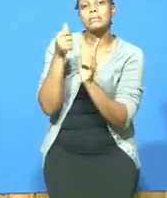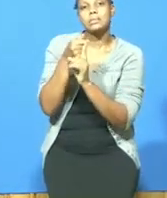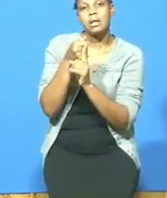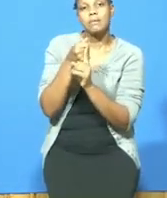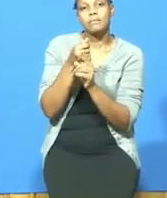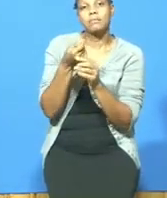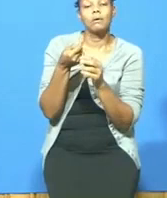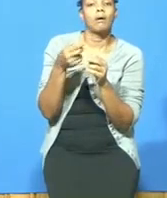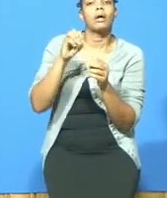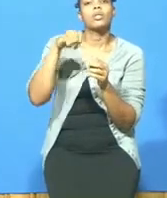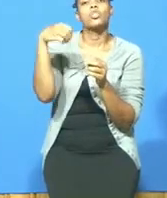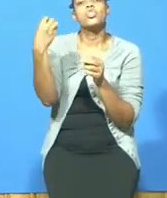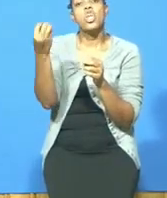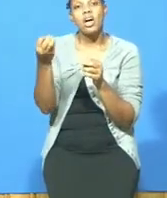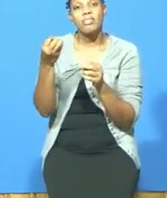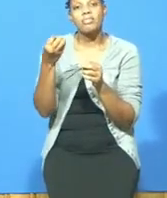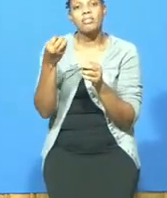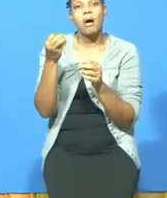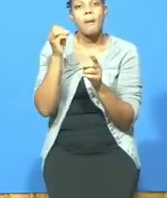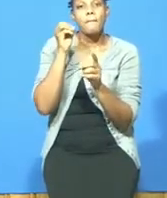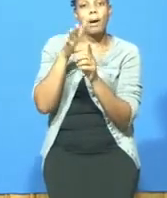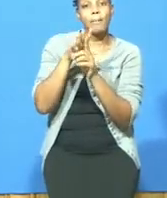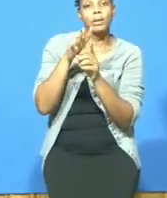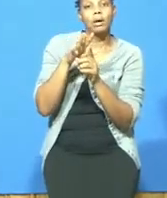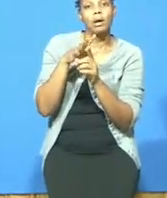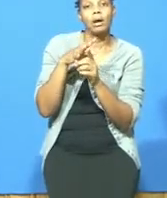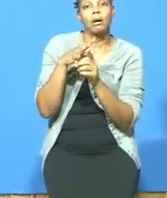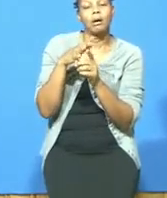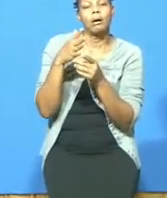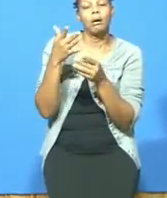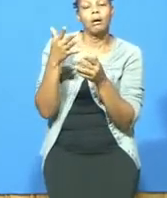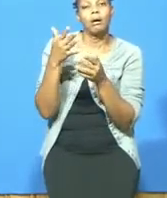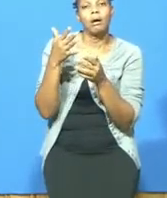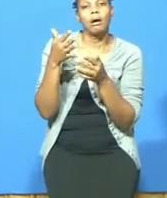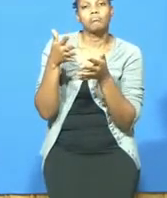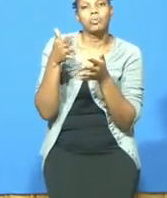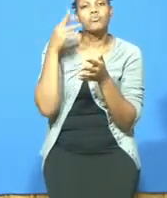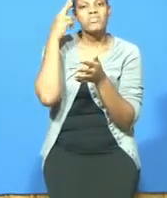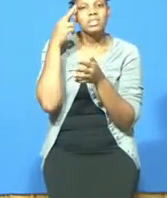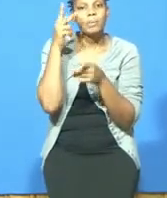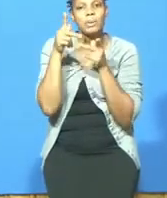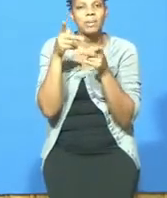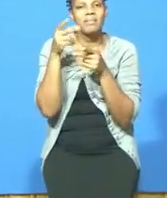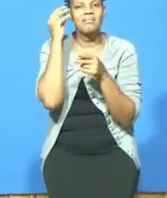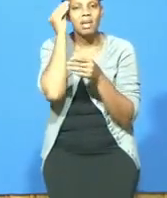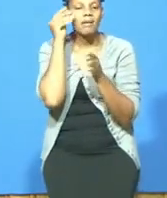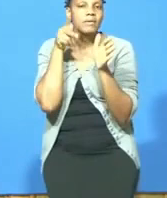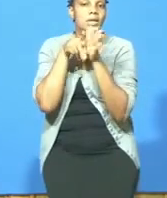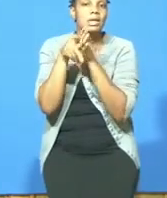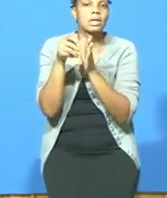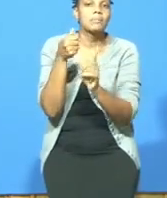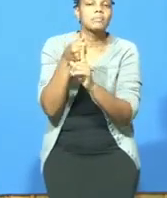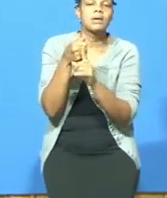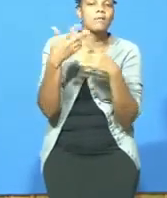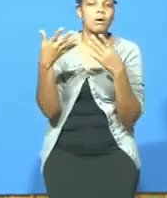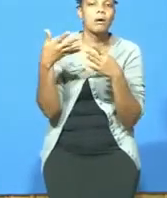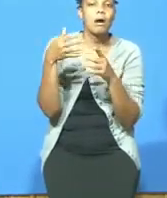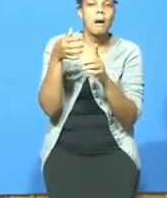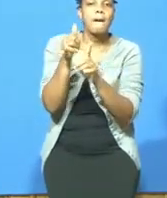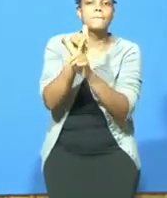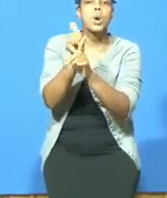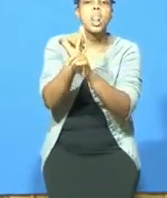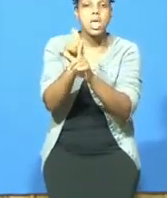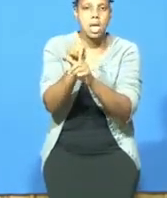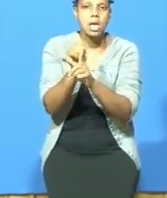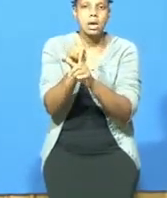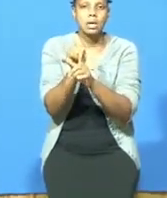very popular reason why some young people, you know, may have suicidal thoughts. You know, being bullied online,